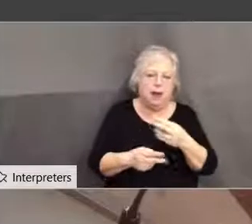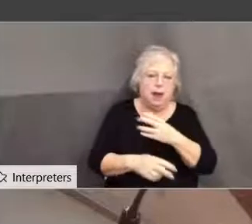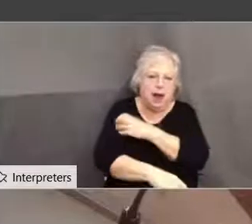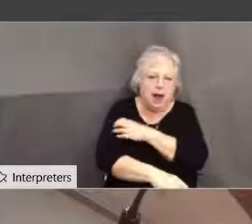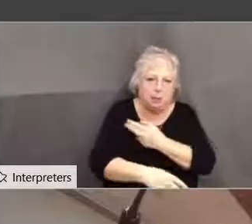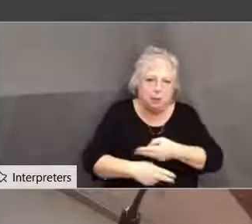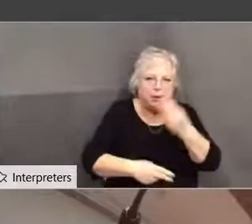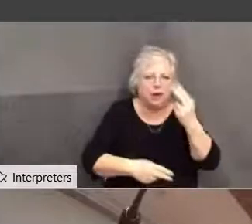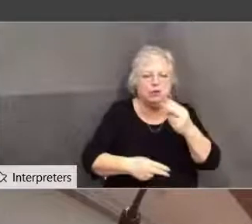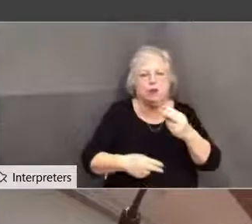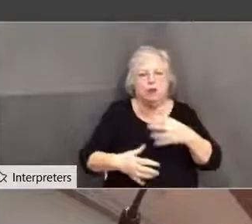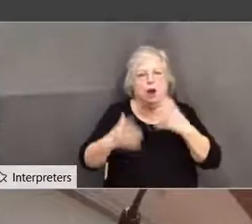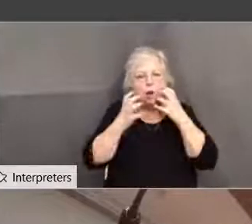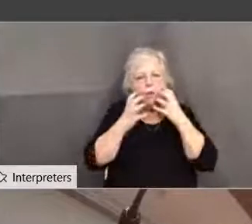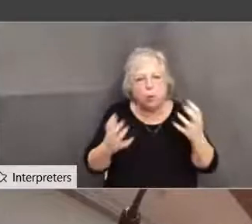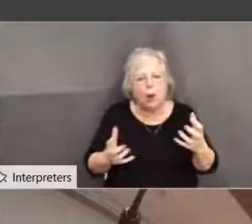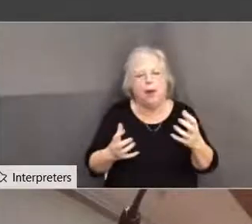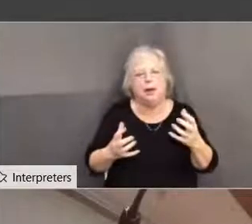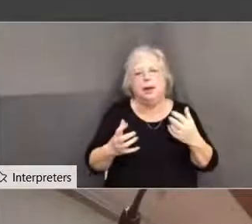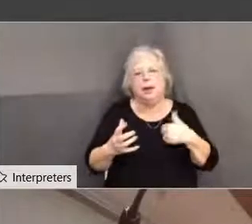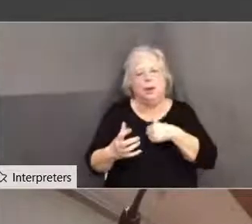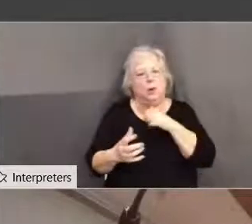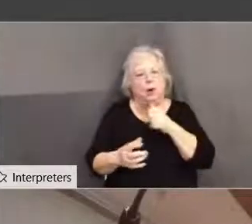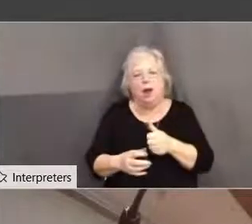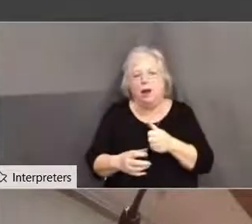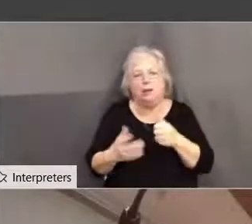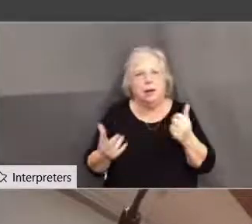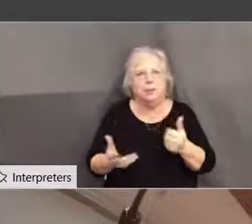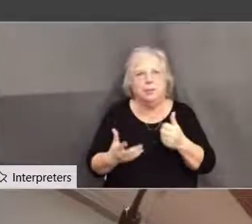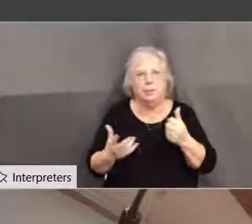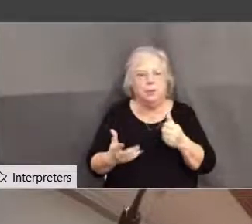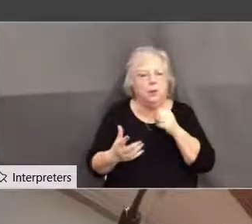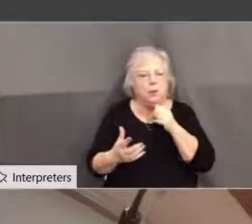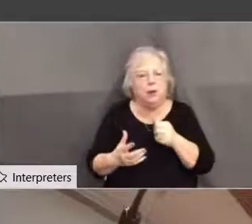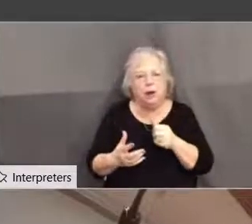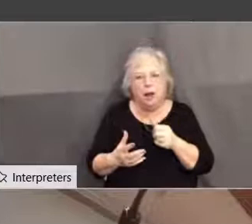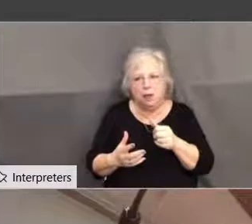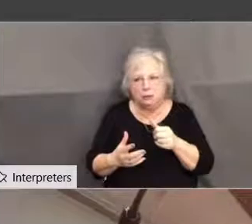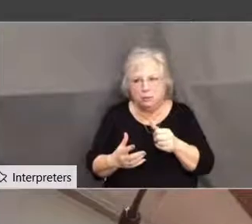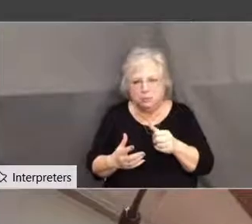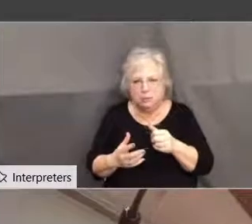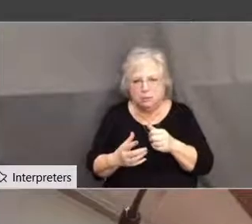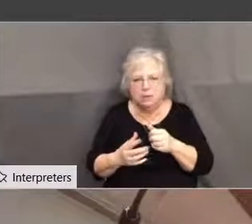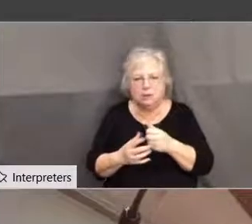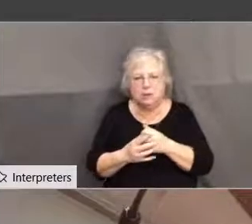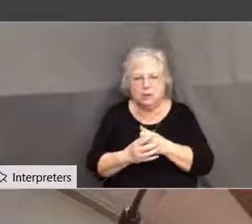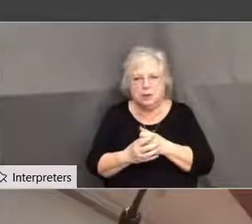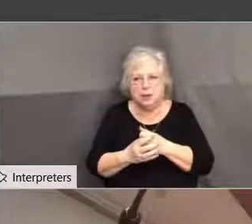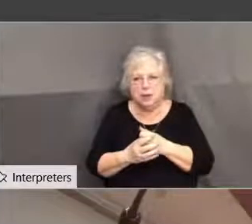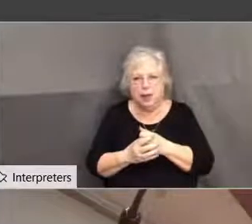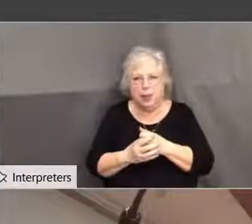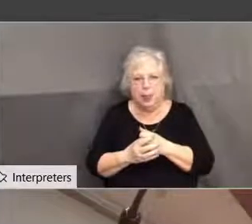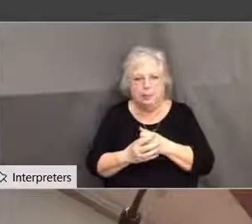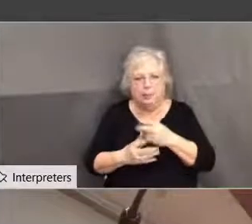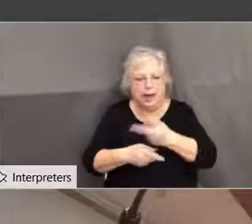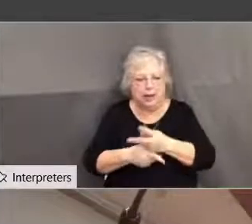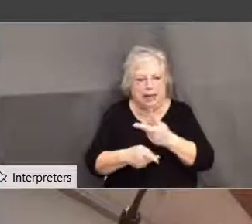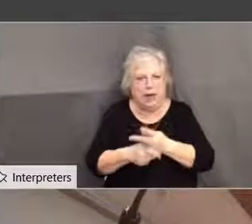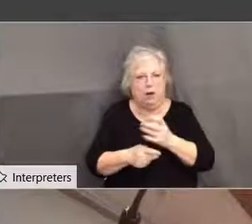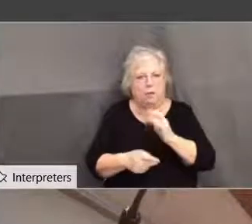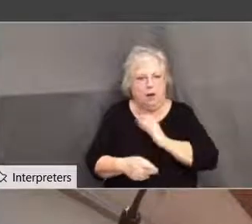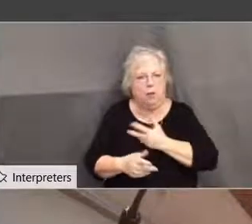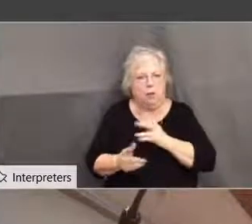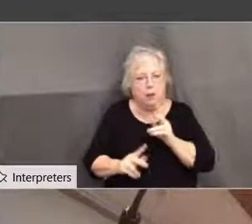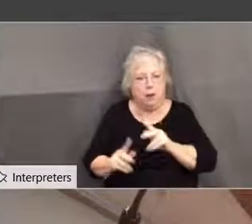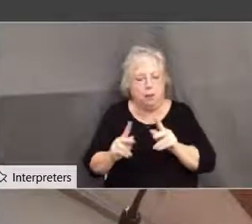drilling down on taking care of these people. And so it's a real hard decision to make, but